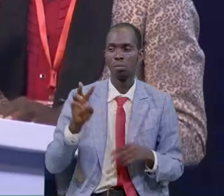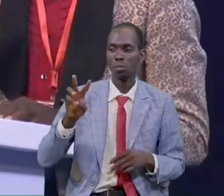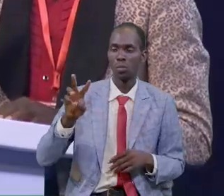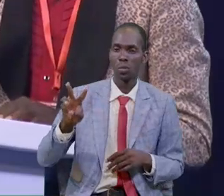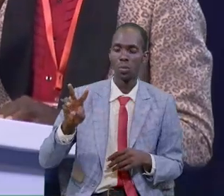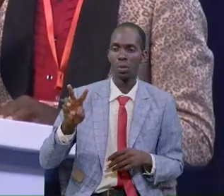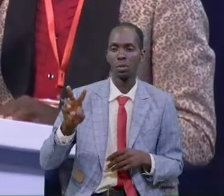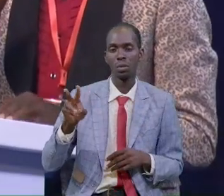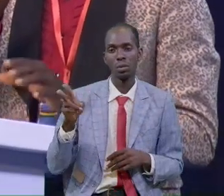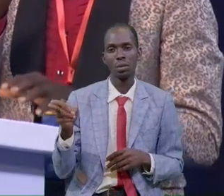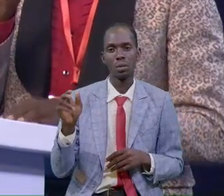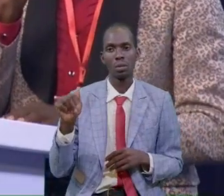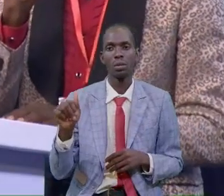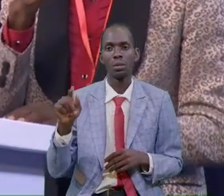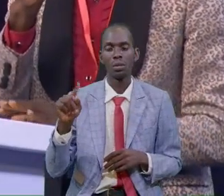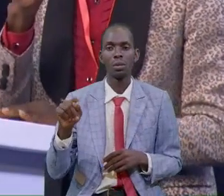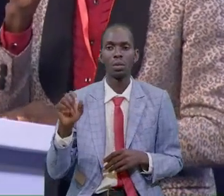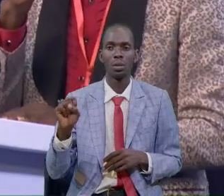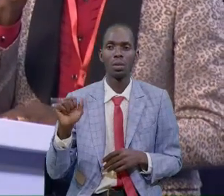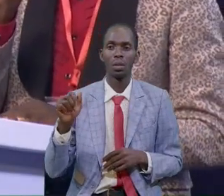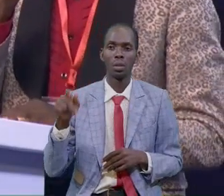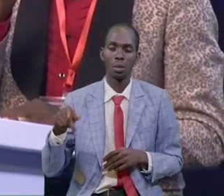to this number, Fafa number is so